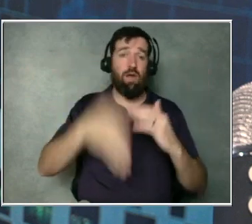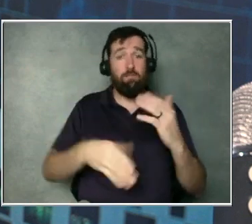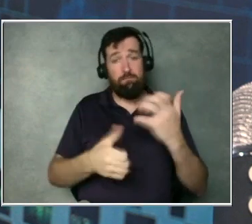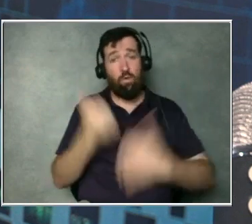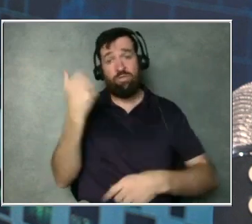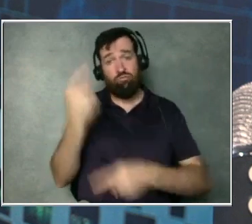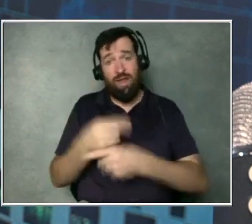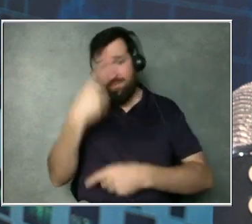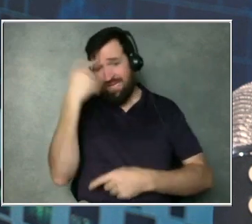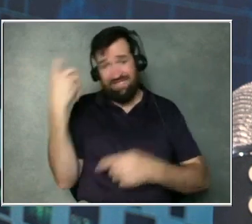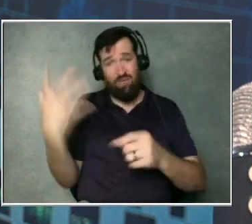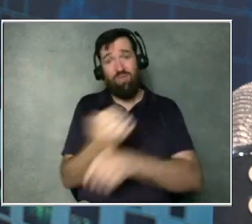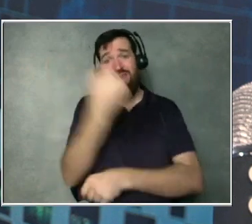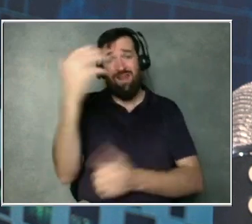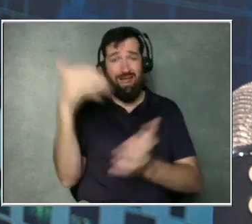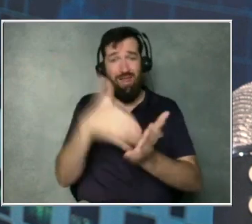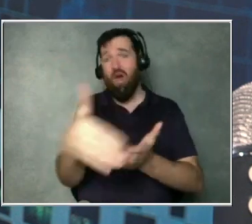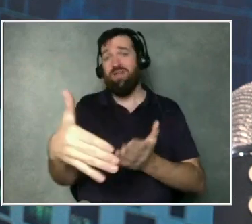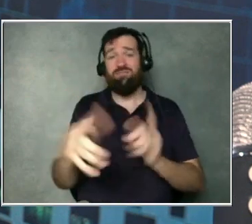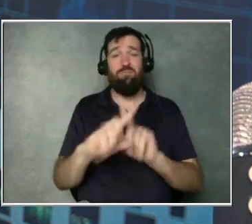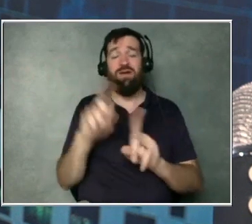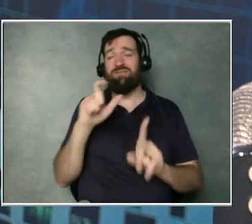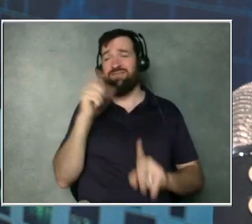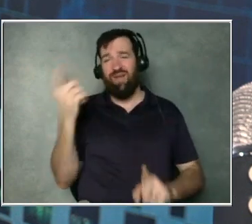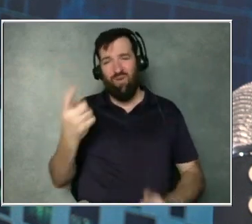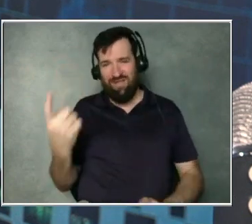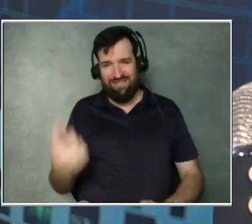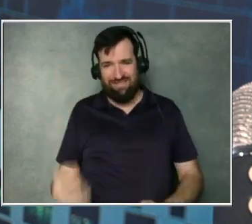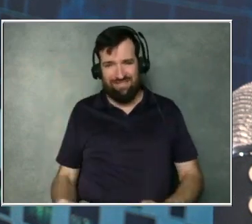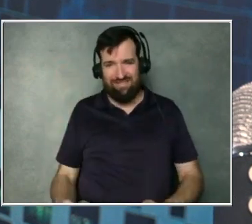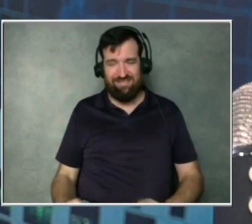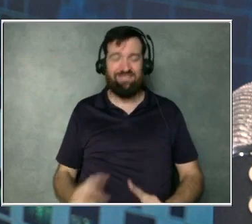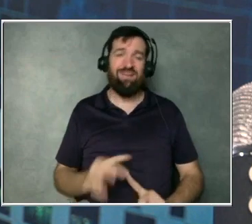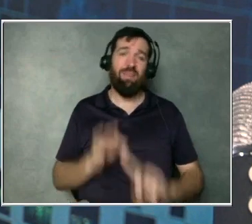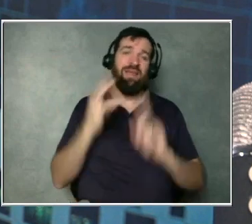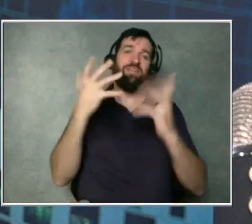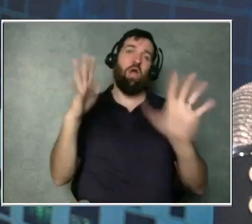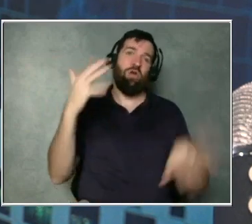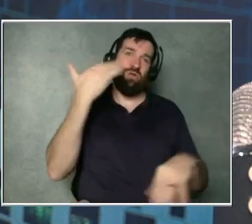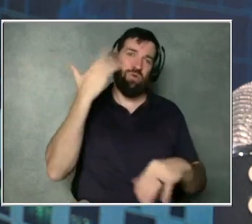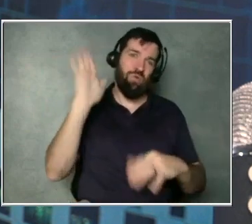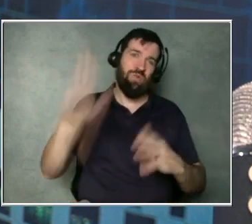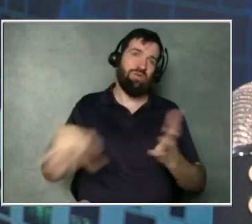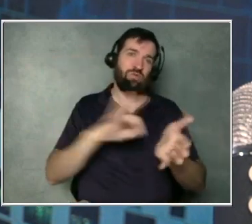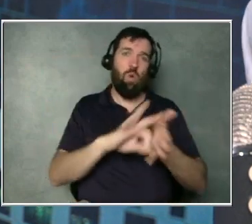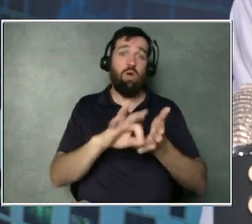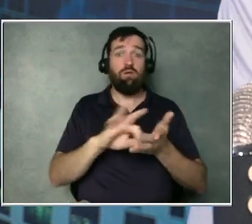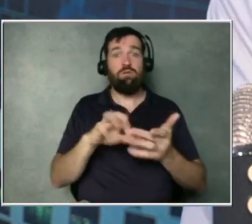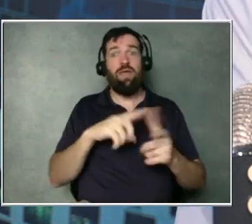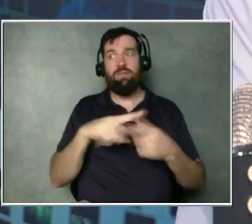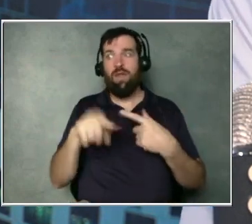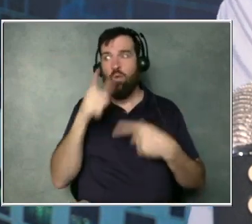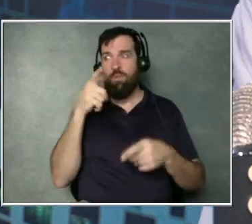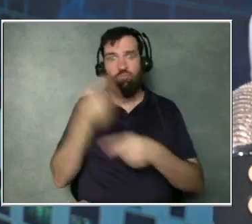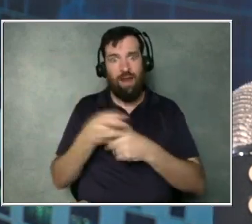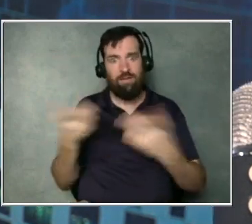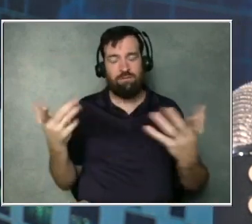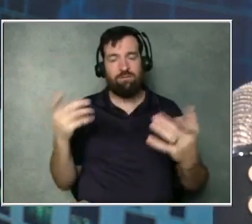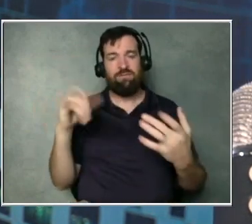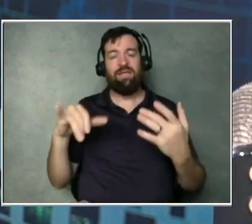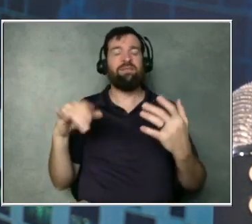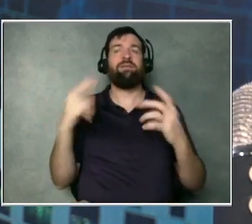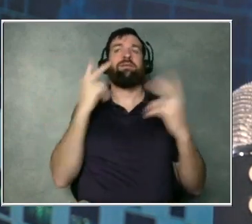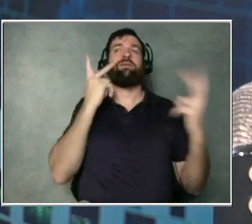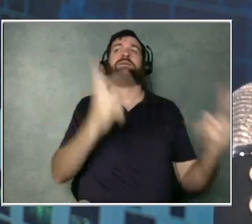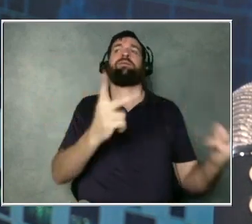lot, but I wouldn't always be right. Unless I already knew the score, in which case I'd always be right. And that's kind of that retrospectoscope.